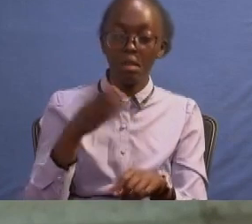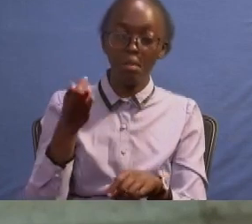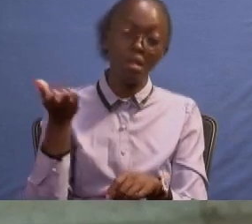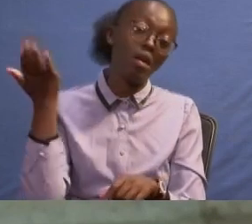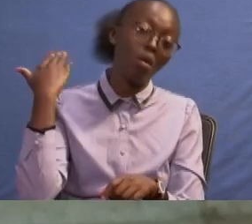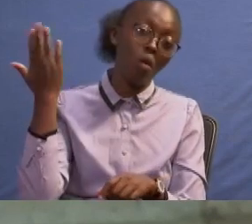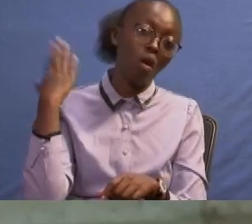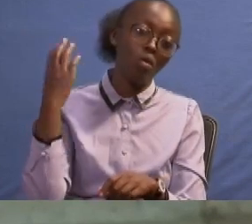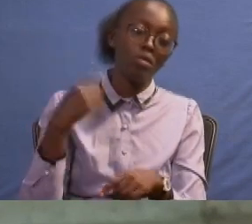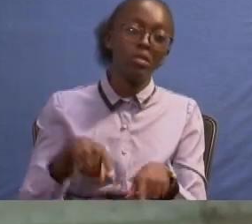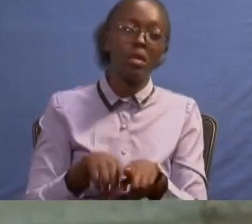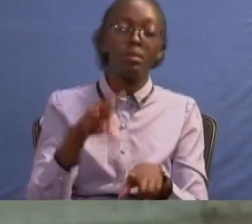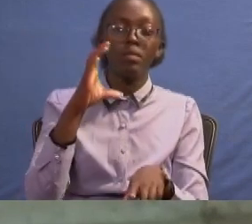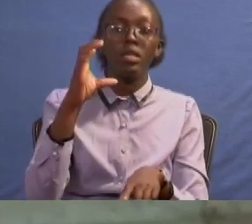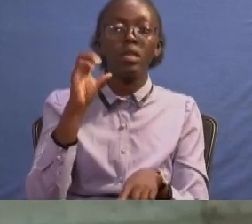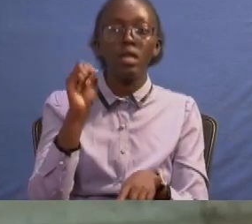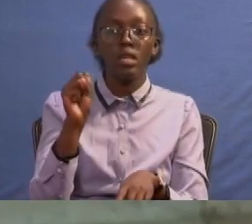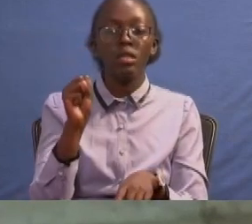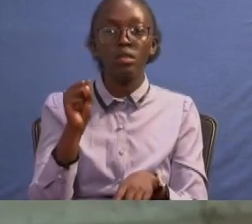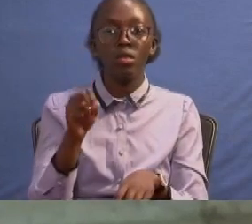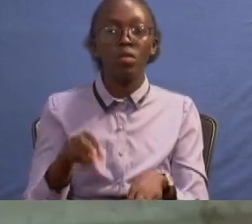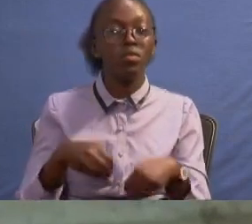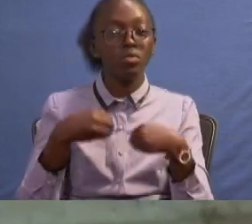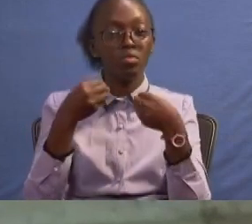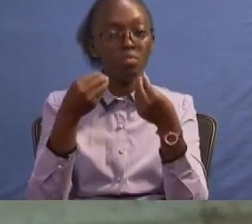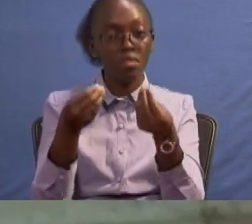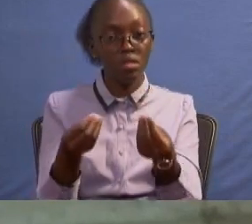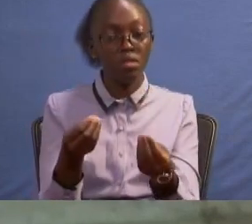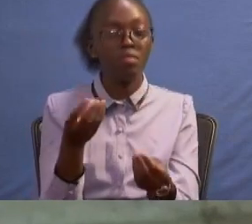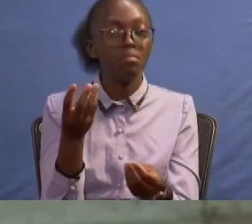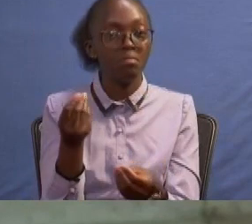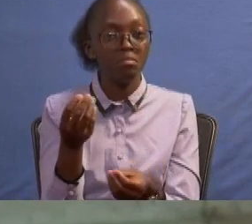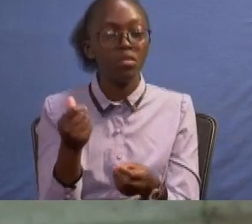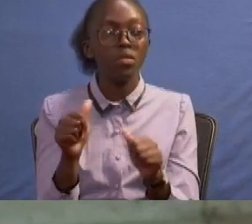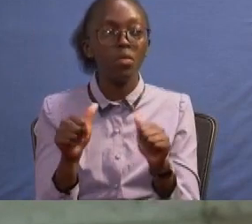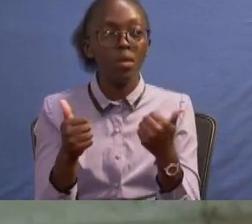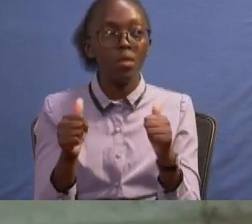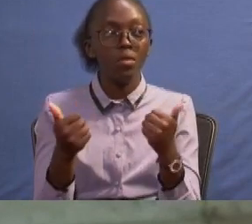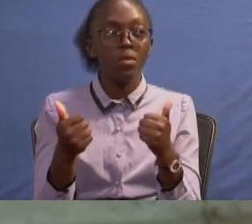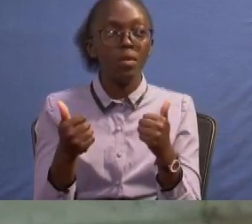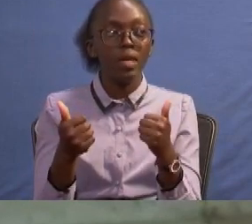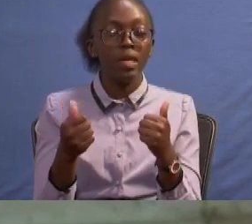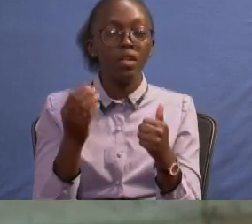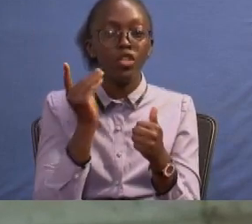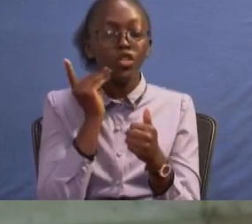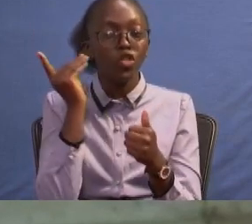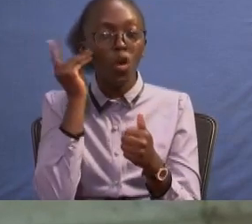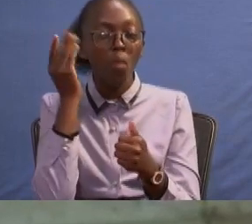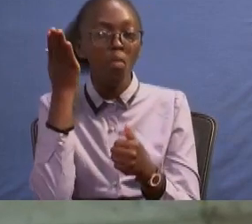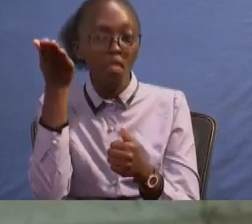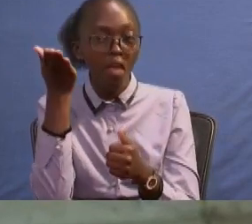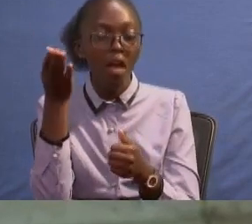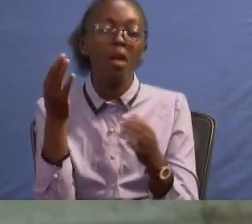CS, the allowances were good. The hostel accommodation here was